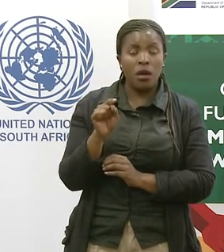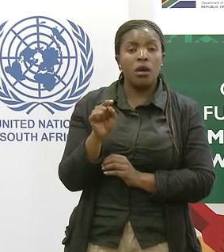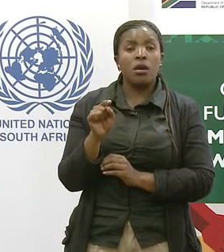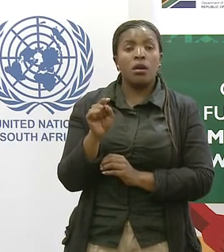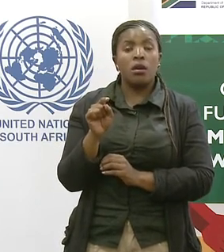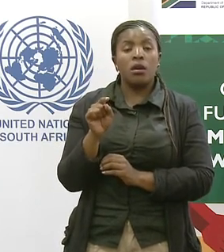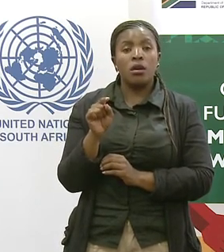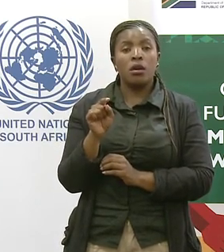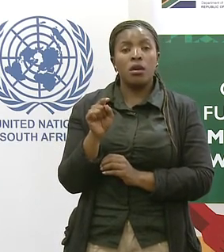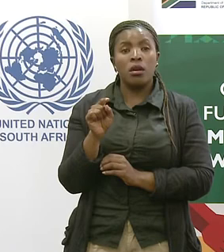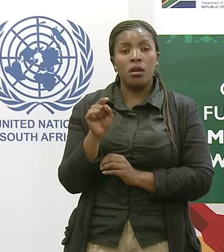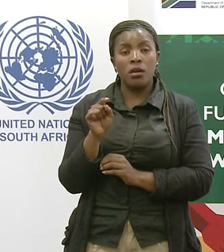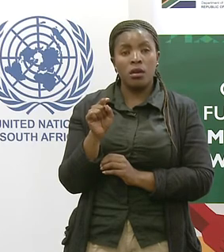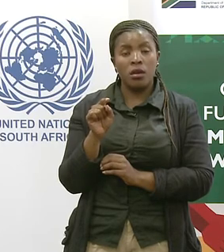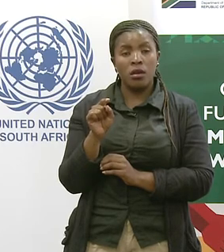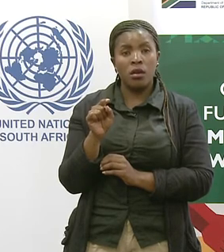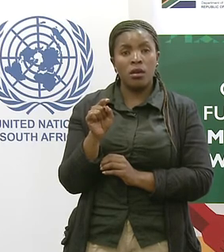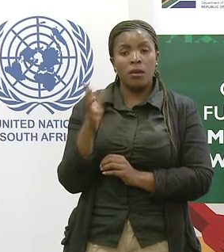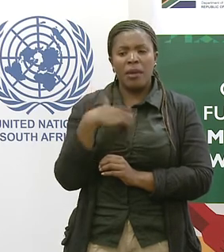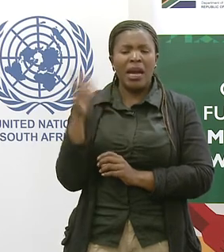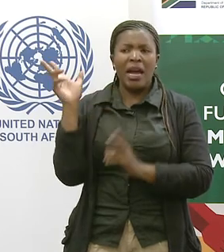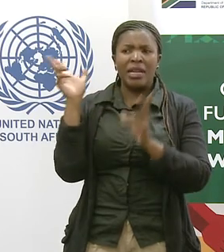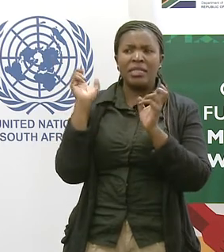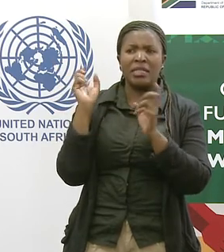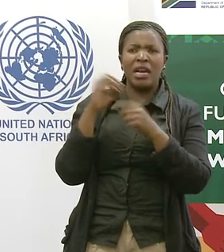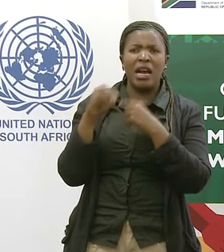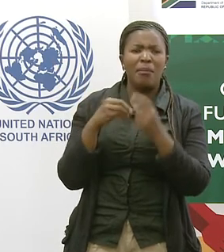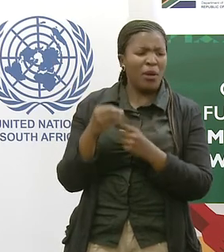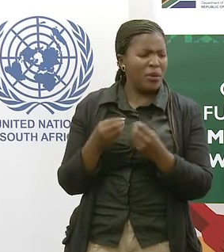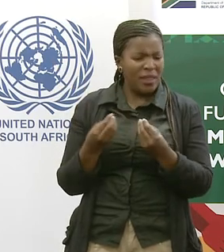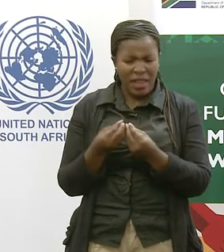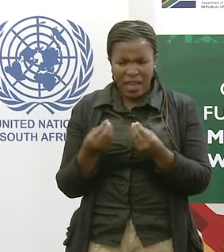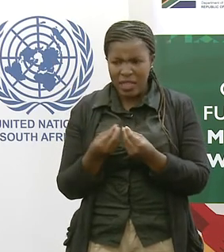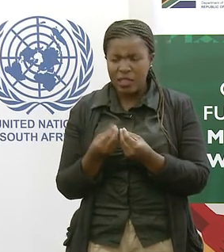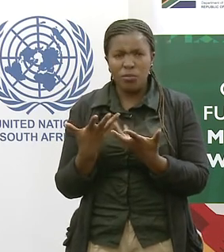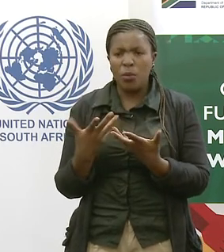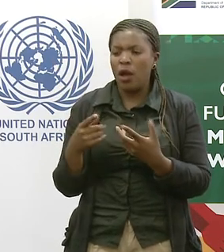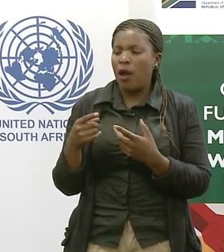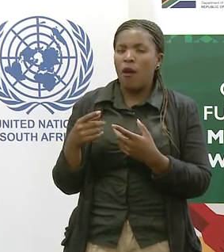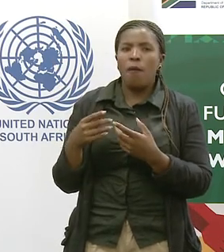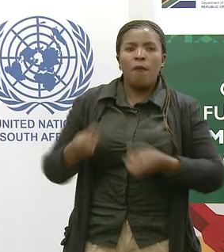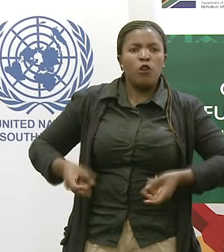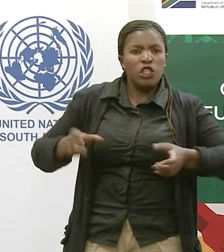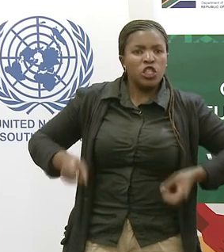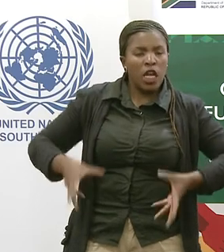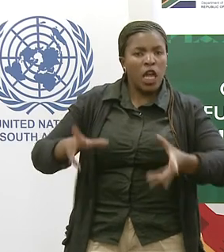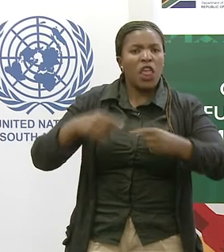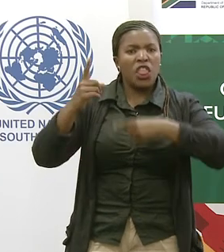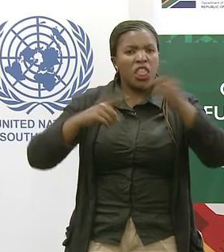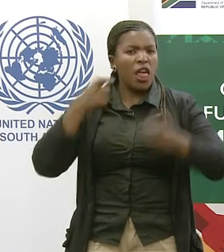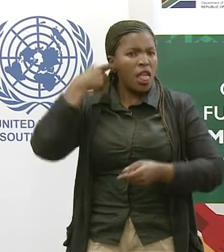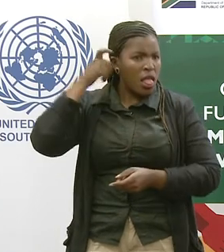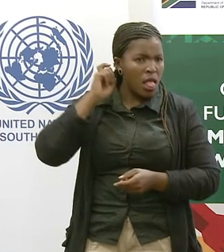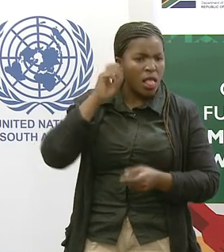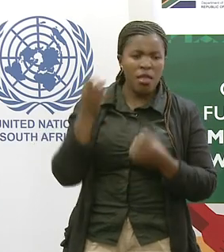the issue, you know, I mean, listening to the issue of devices and maintenance, you know, one of the reasons actually